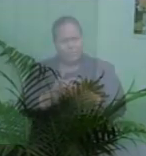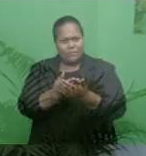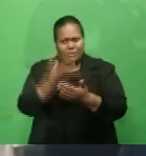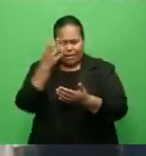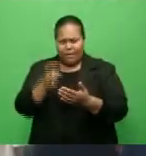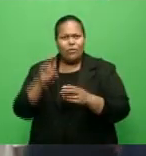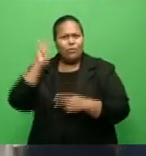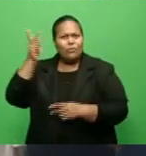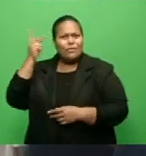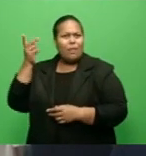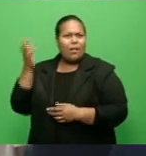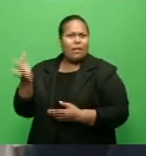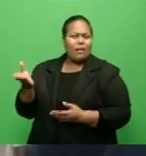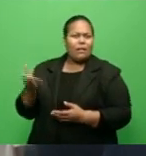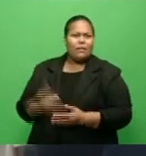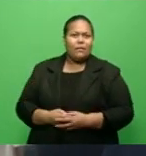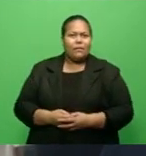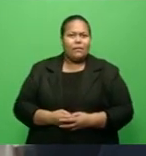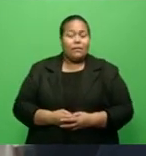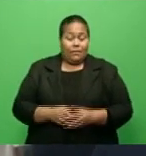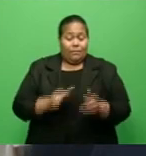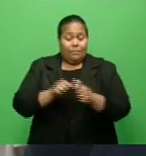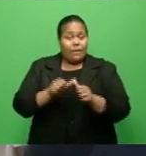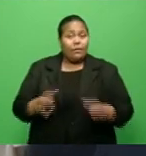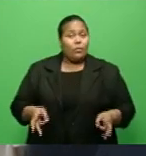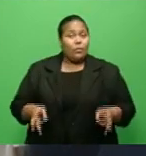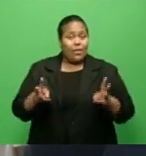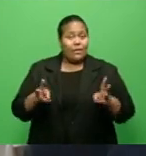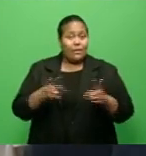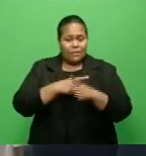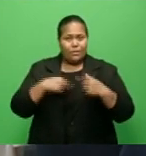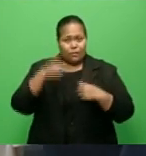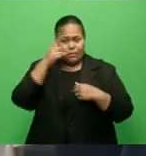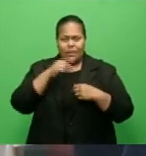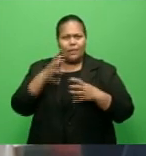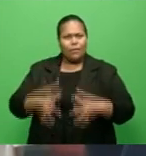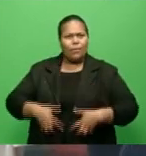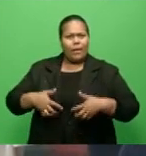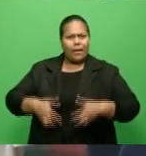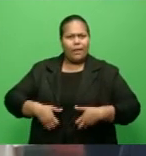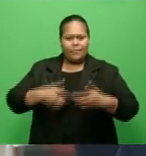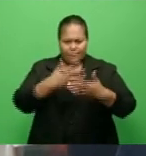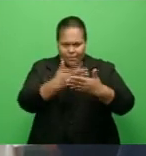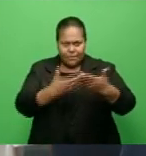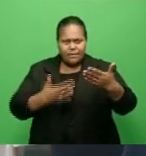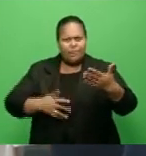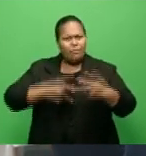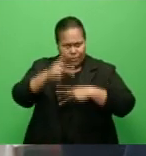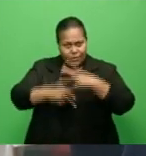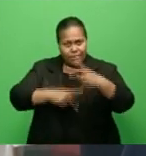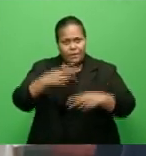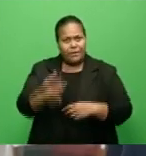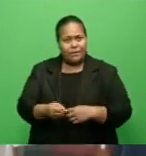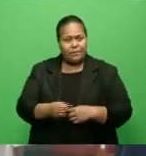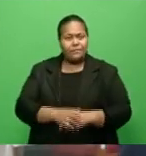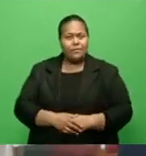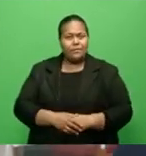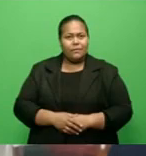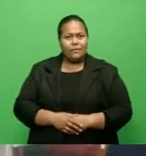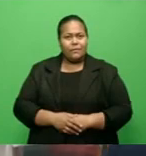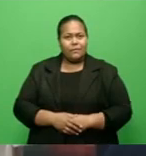principal. There are better ways to raise grievances or complaints. So my humble